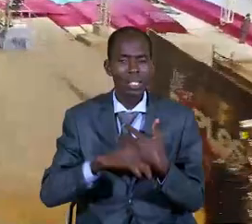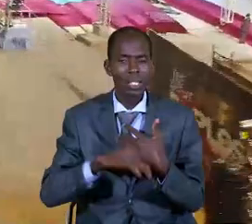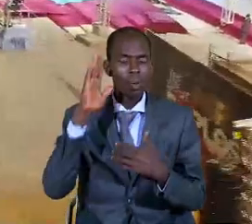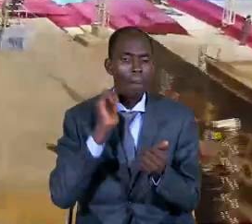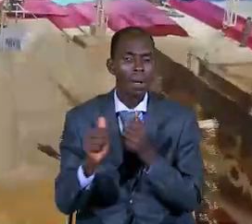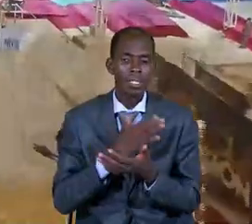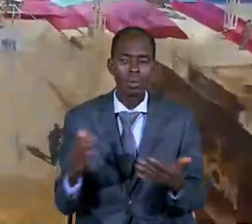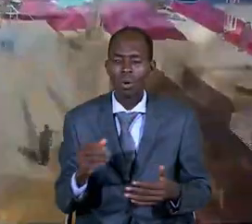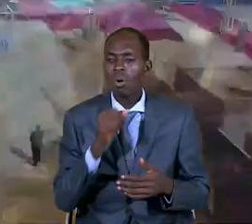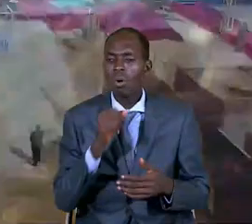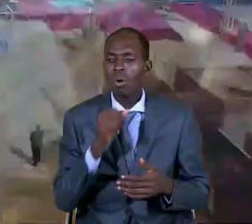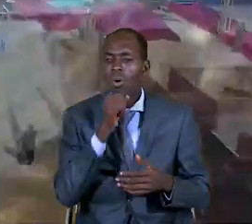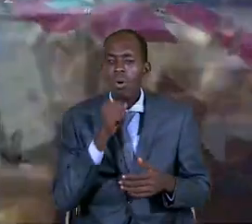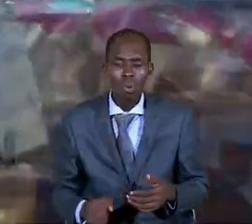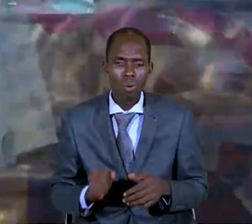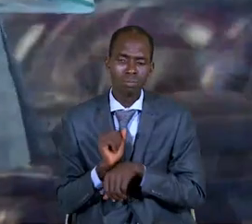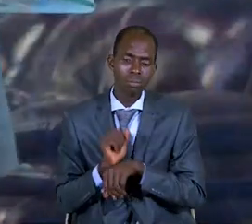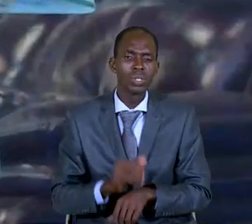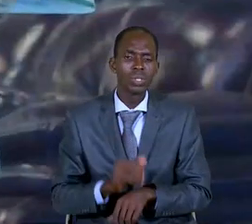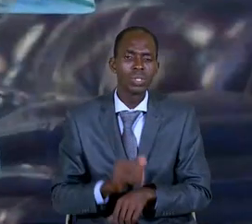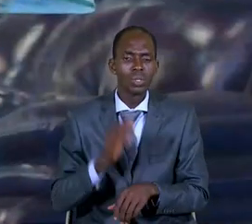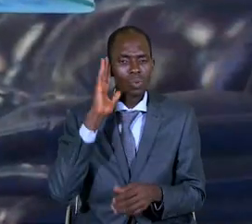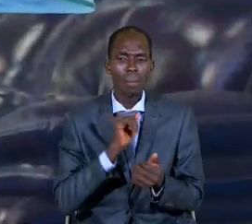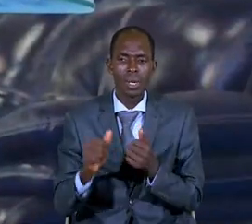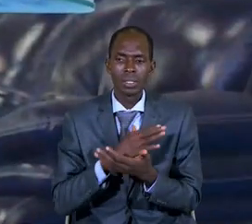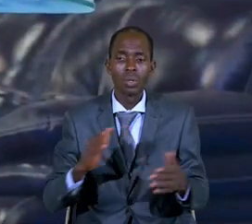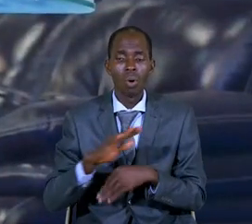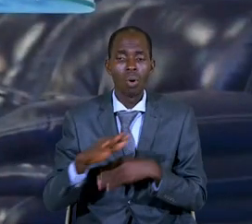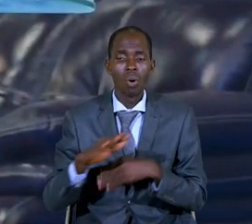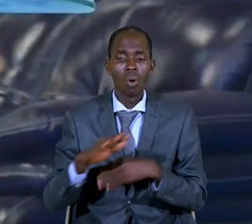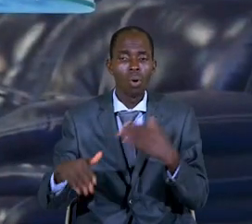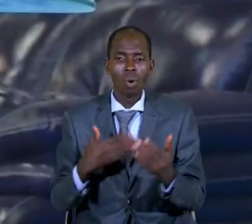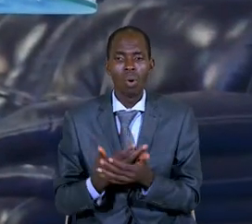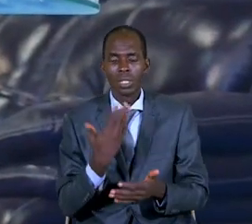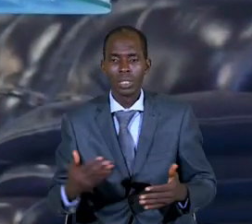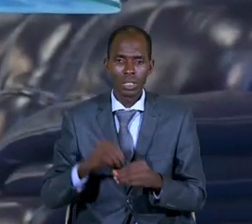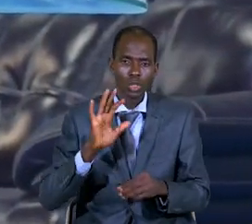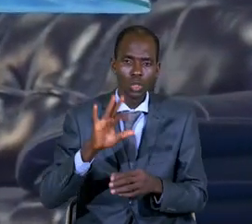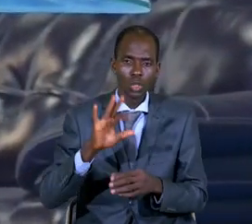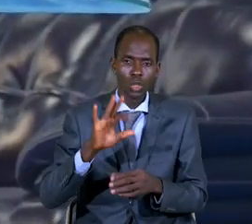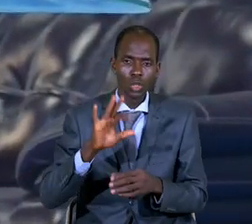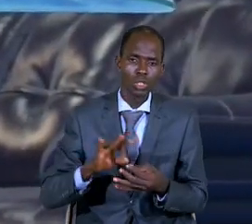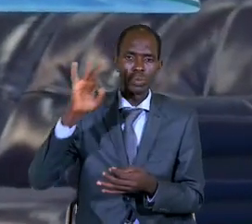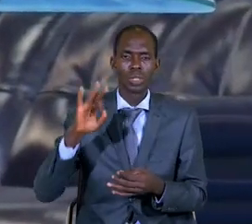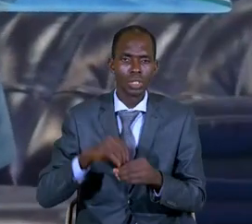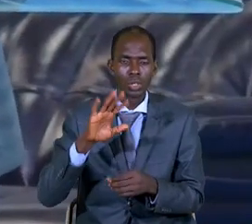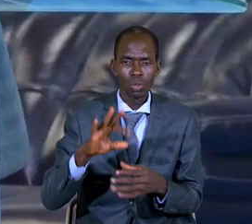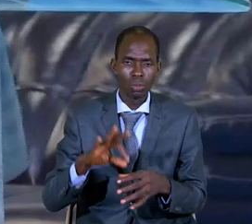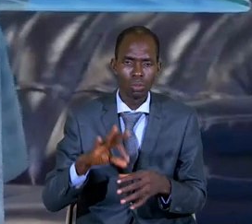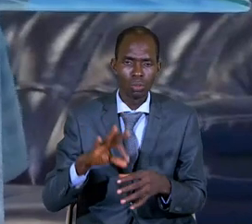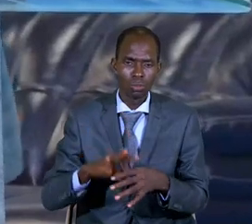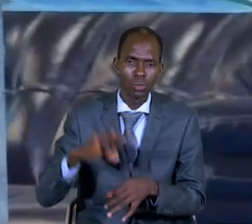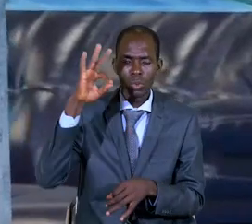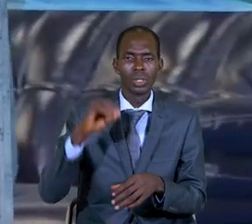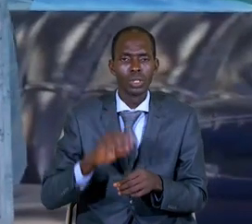Old heredity will pass away. All things in your spirit, in your soul, in your body, in